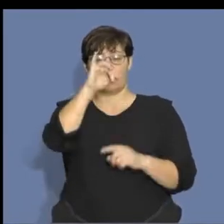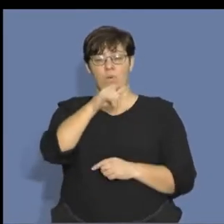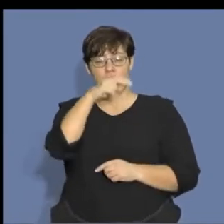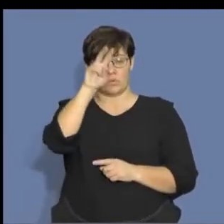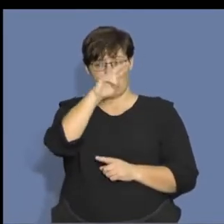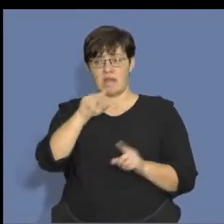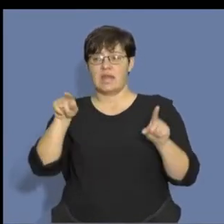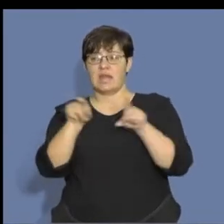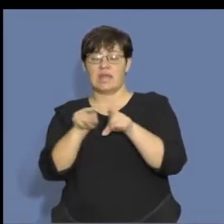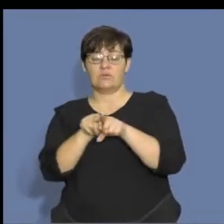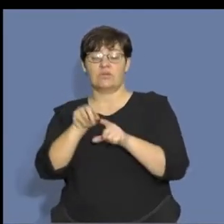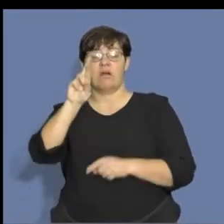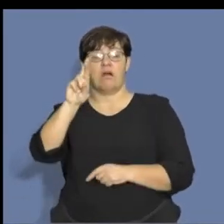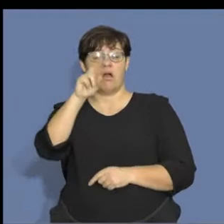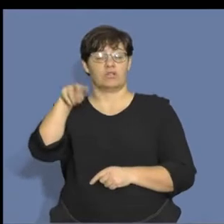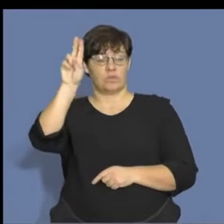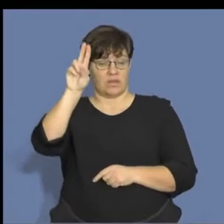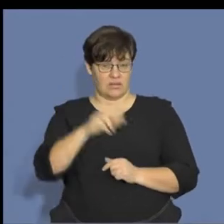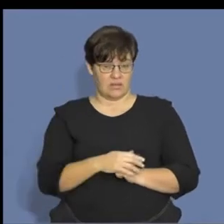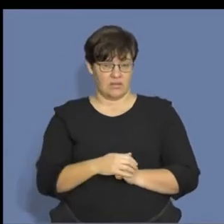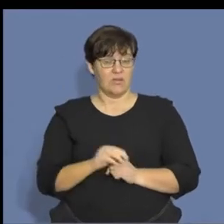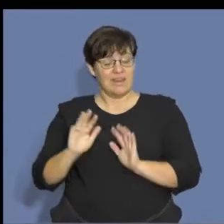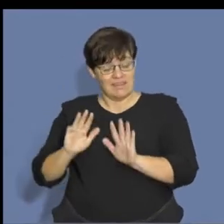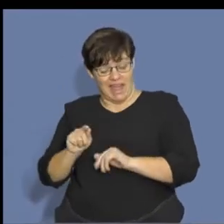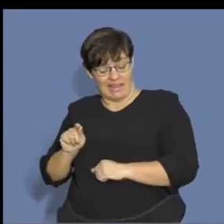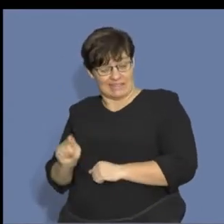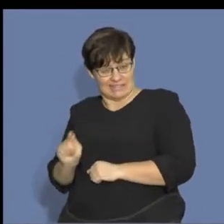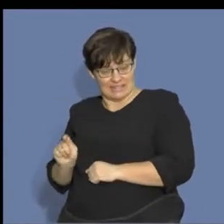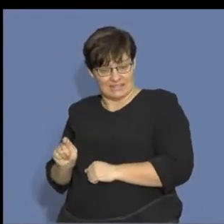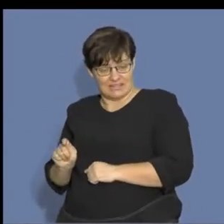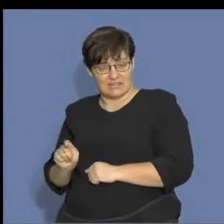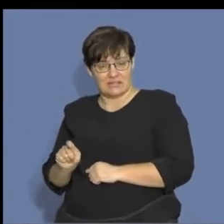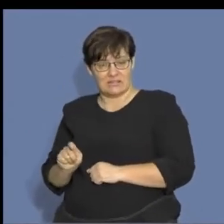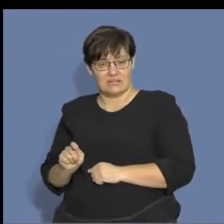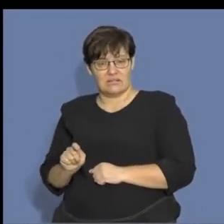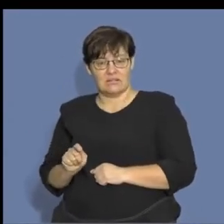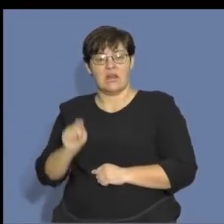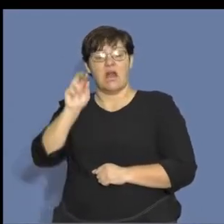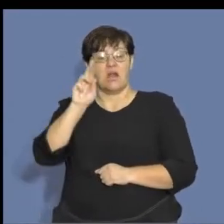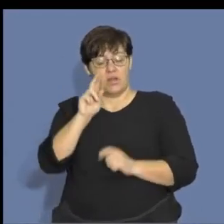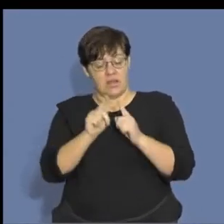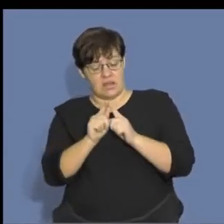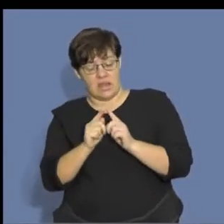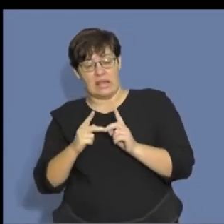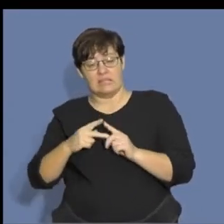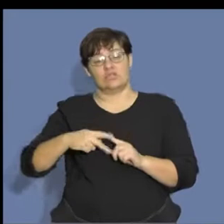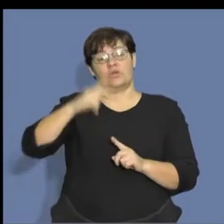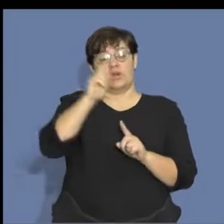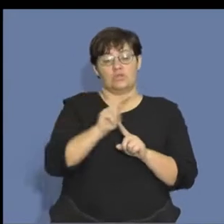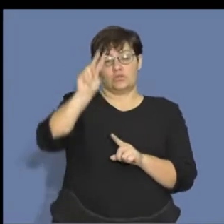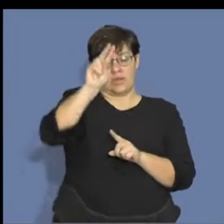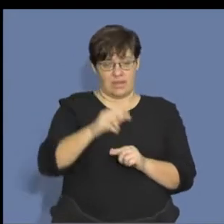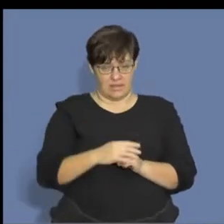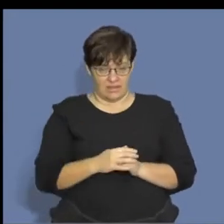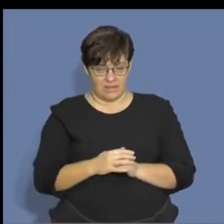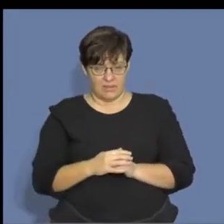is equal to r squared. So that 9 is my radius squared. So how do I work